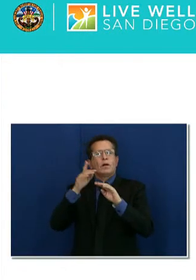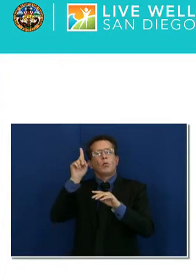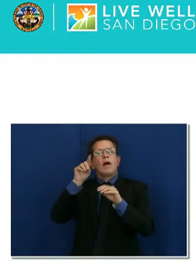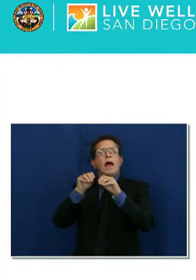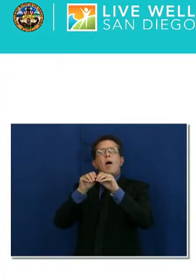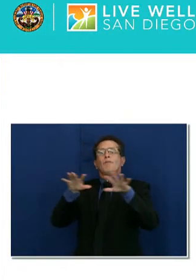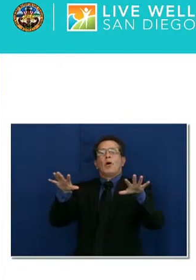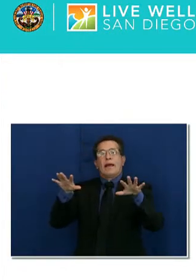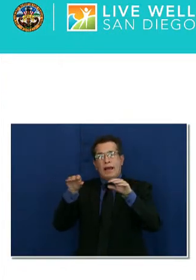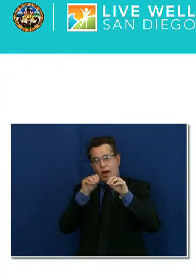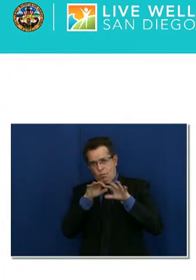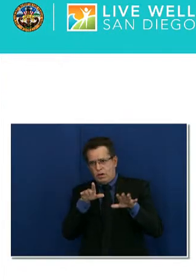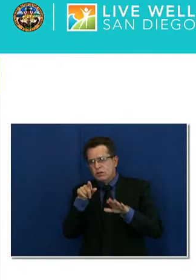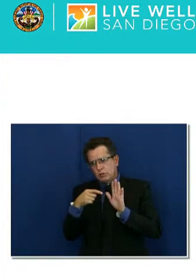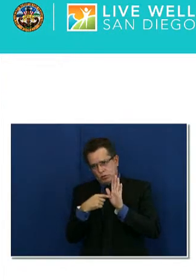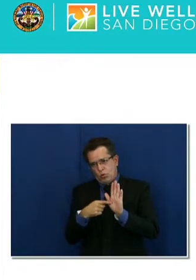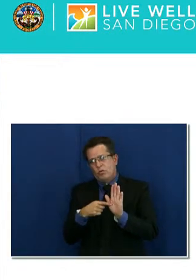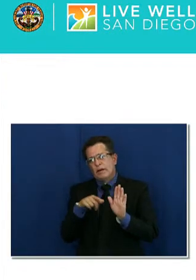include